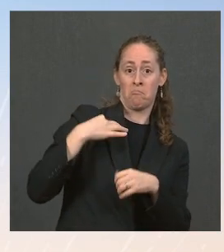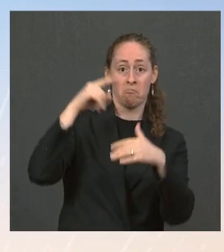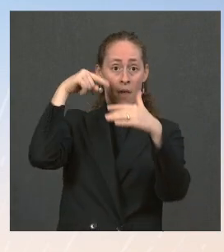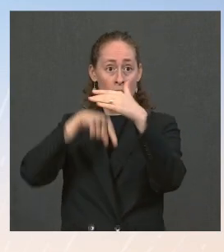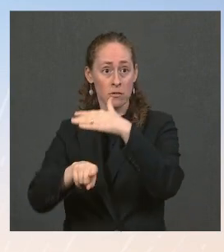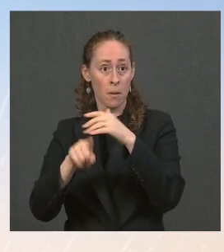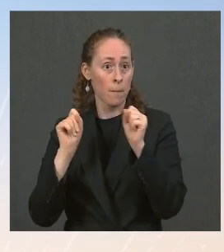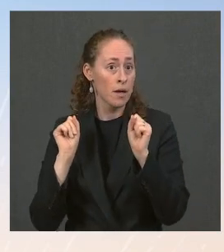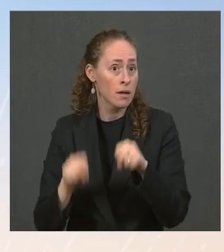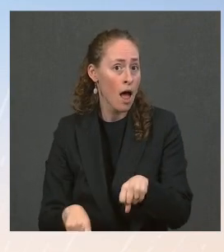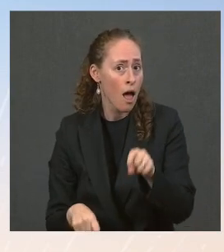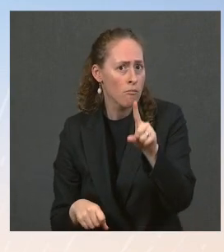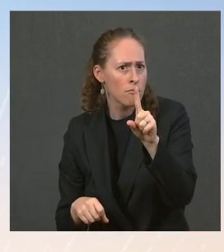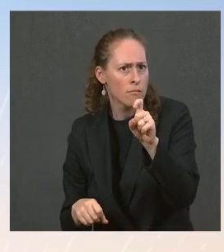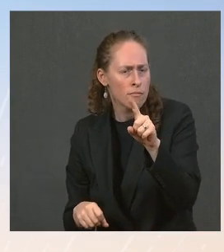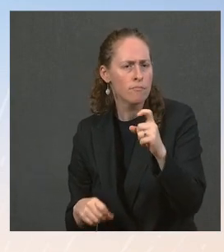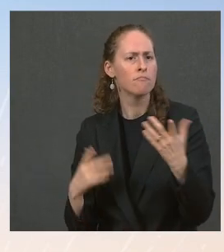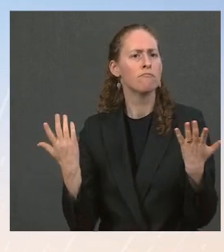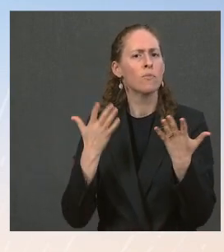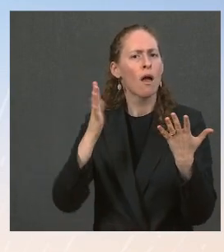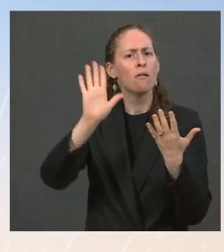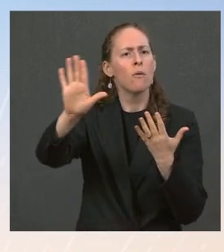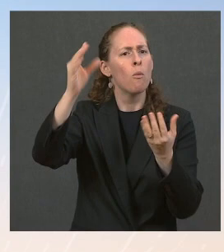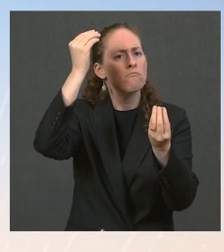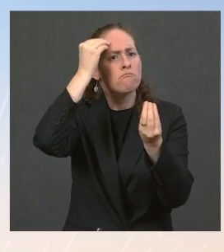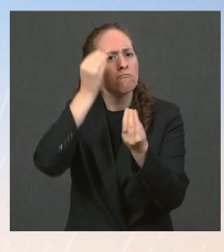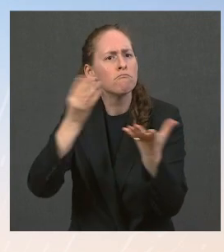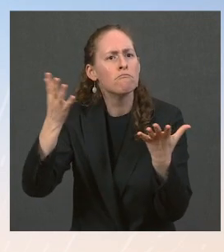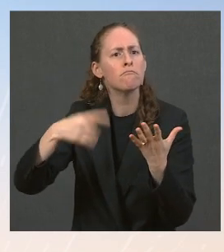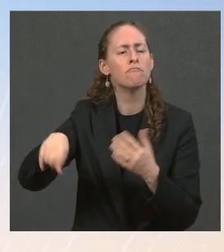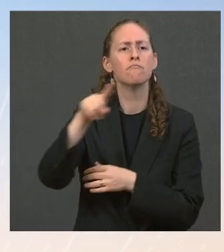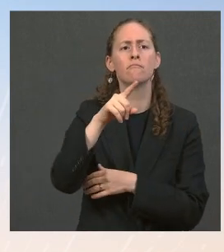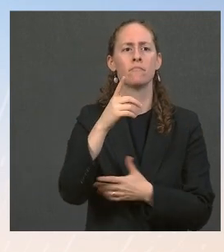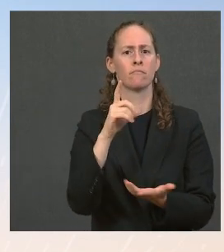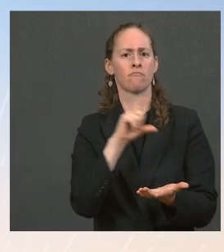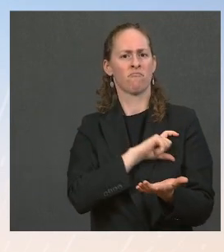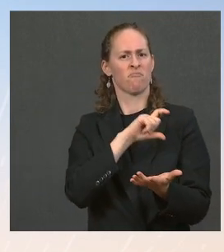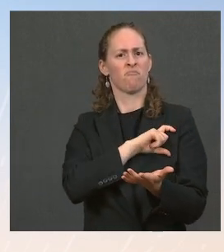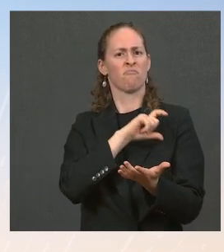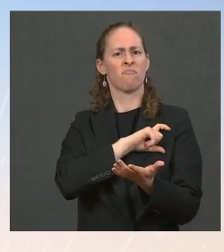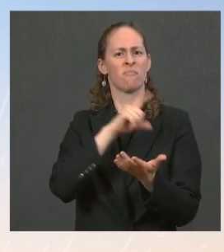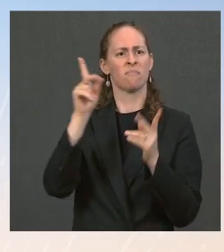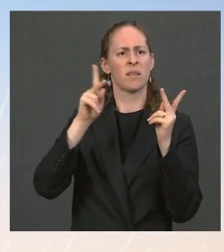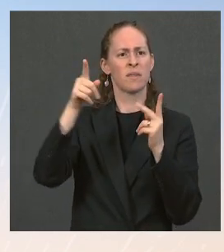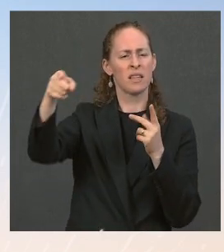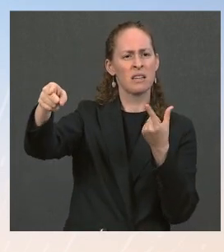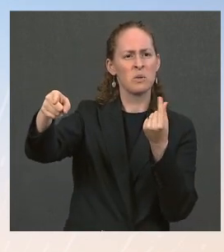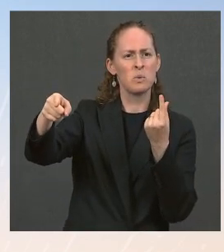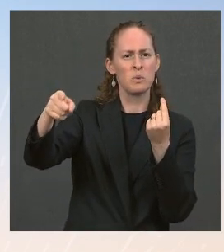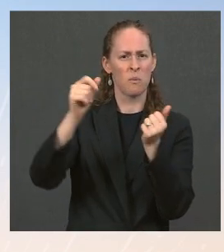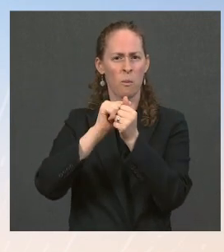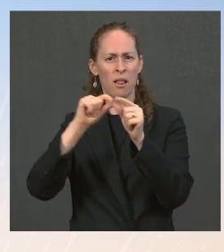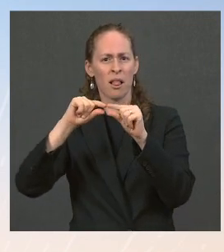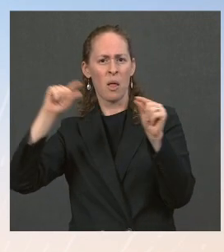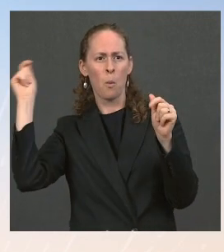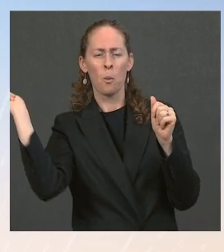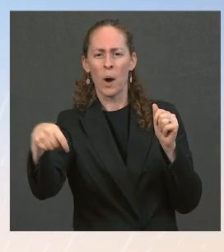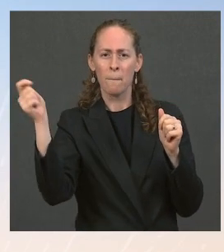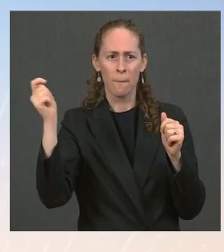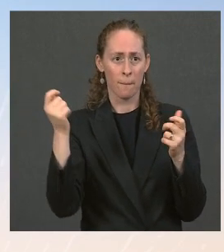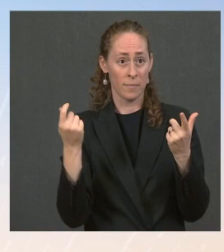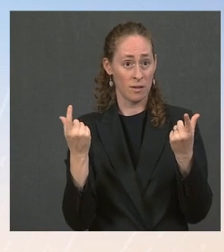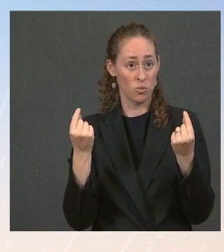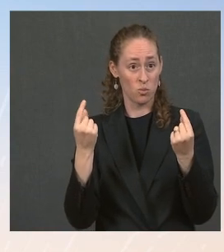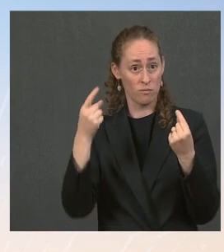of what the patrol agents were doing with the reins or whip, whatever, with the intent to lash, to hurt